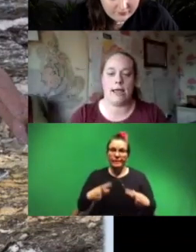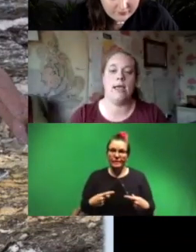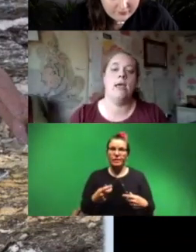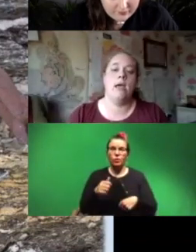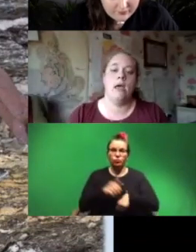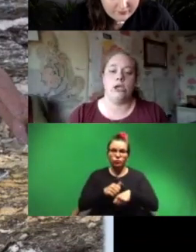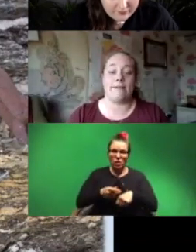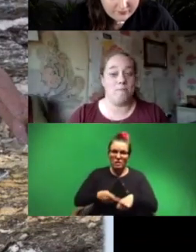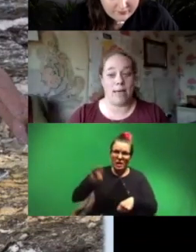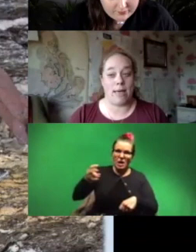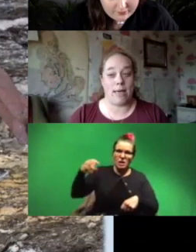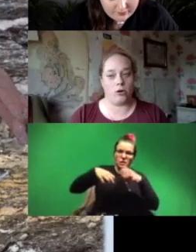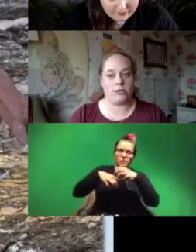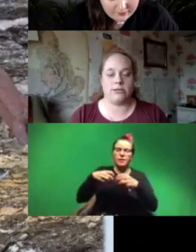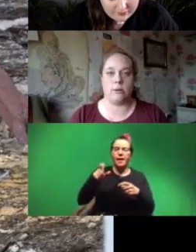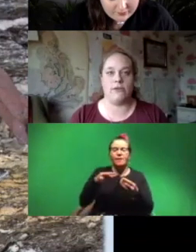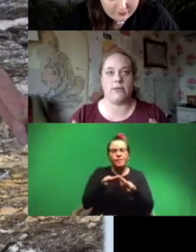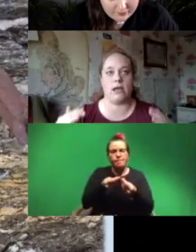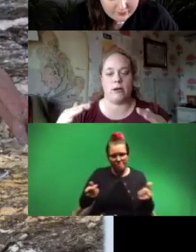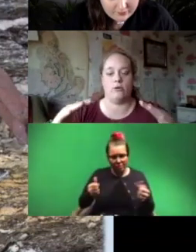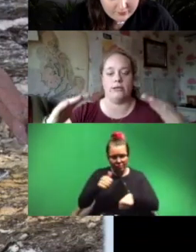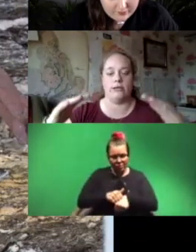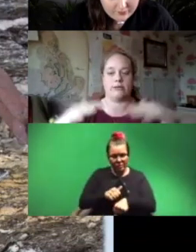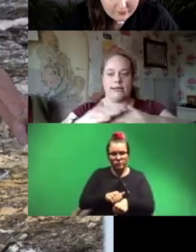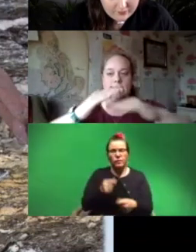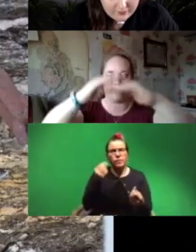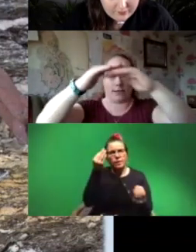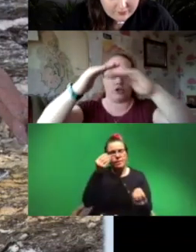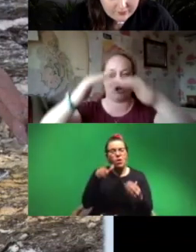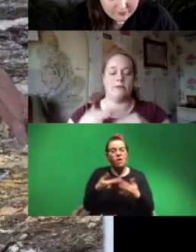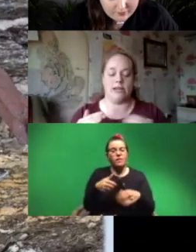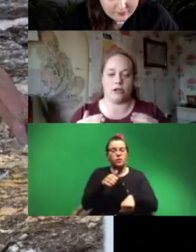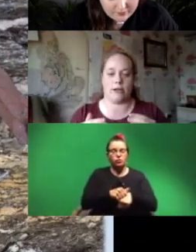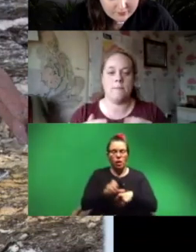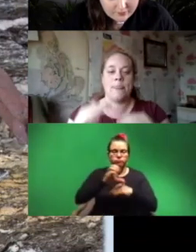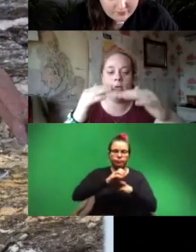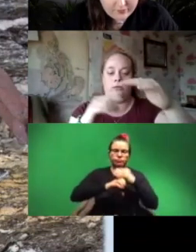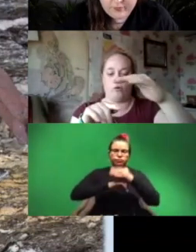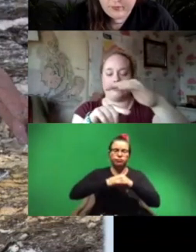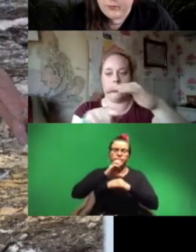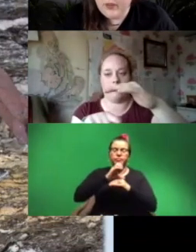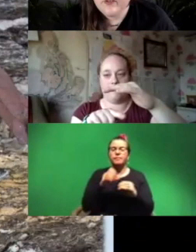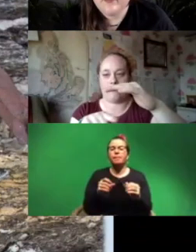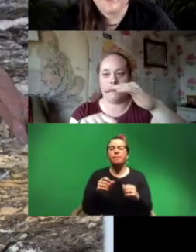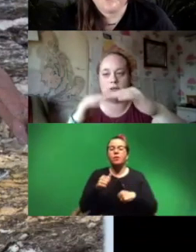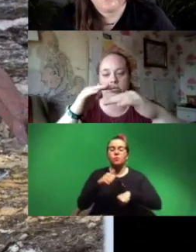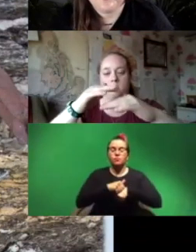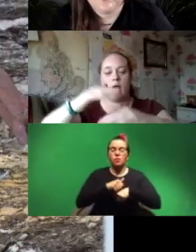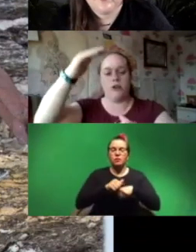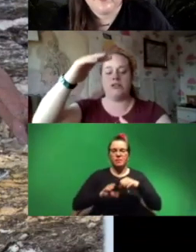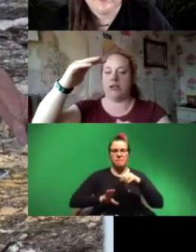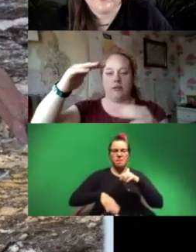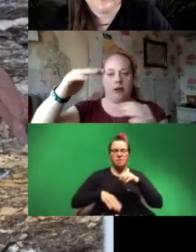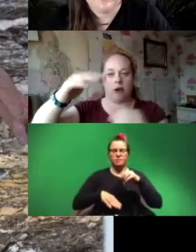high, you have to melt the rocks. So if you think about all these rocks that get stacked on top of each other, the rocks that are at the very bottom